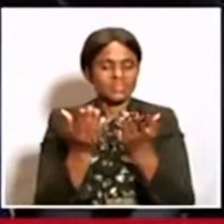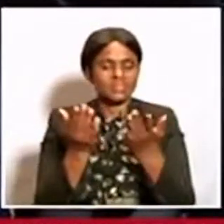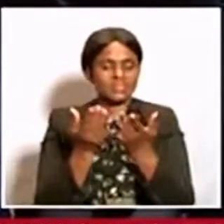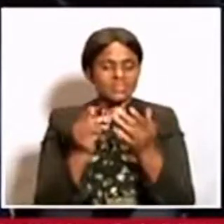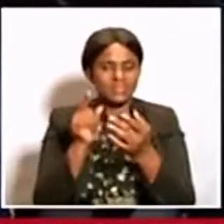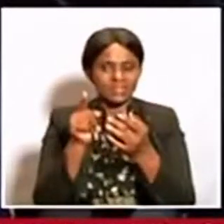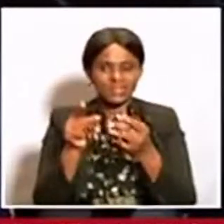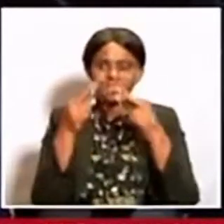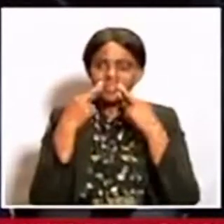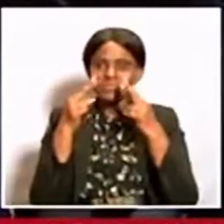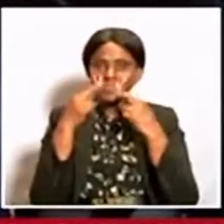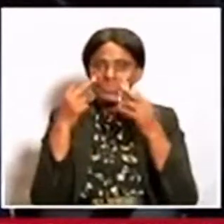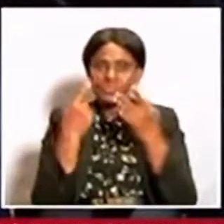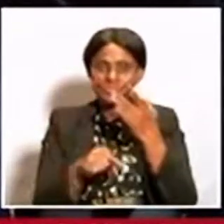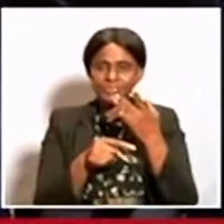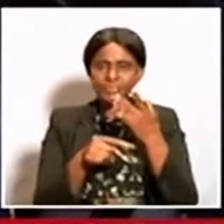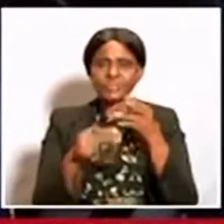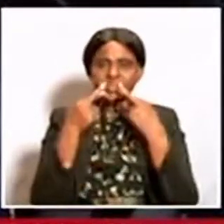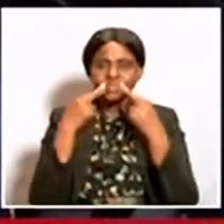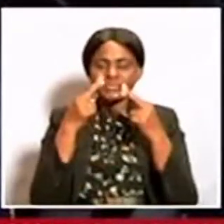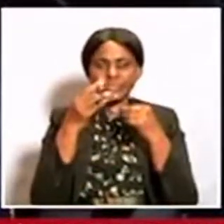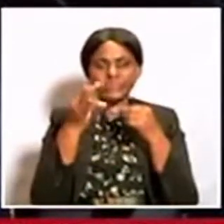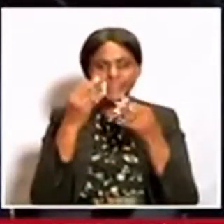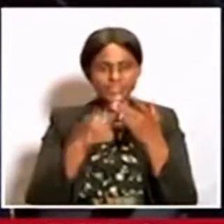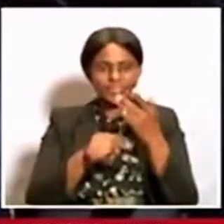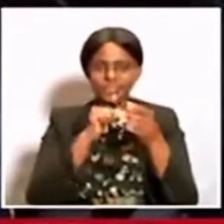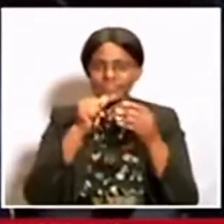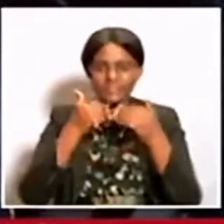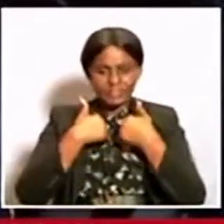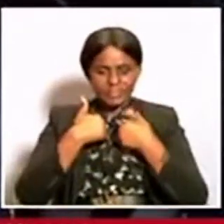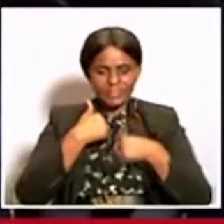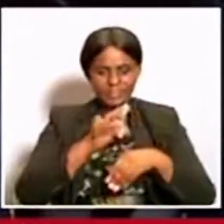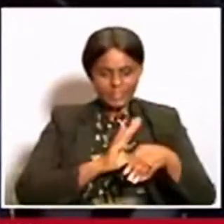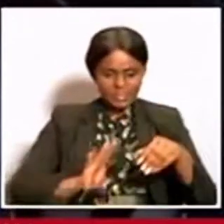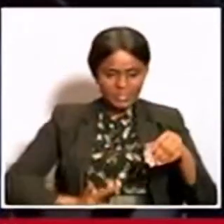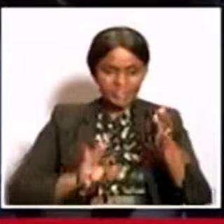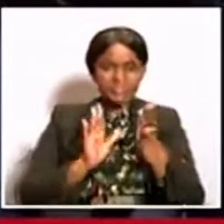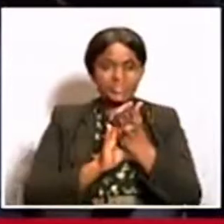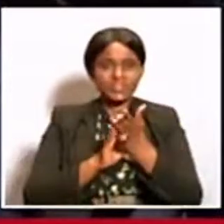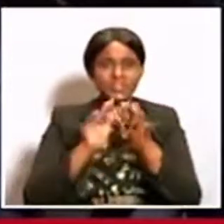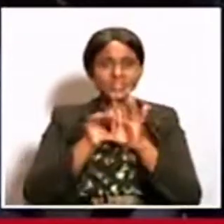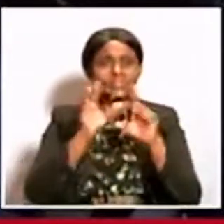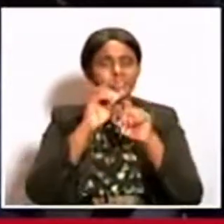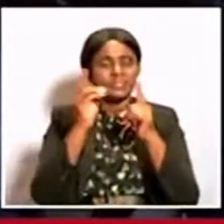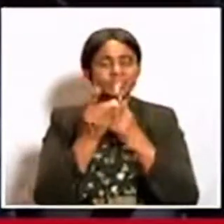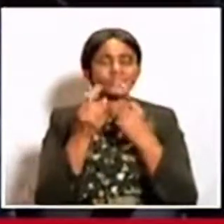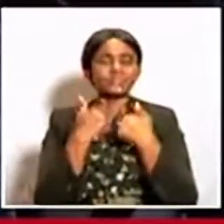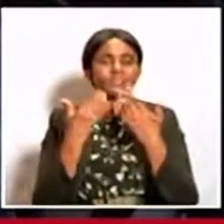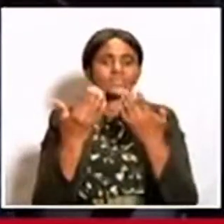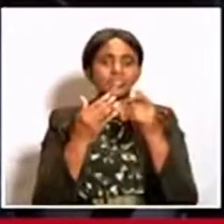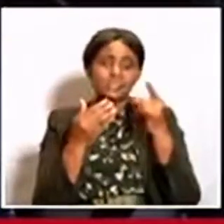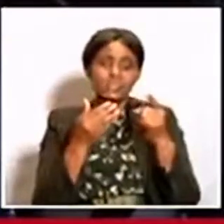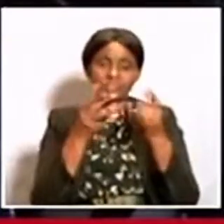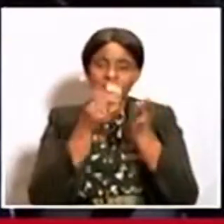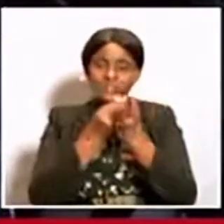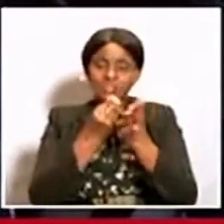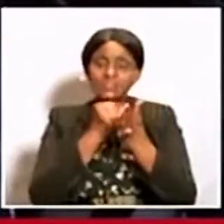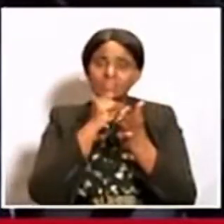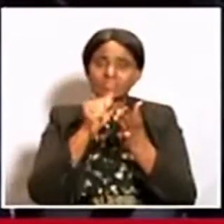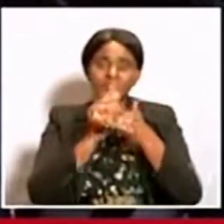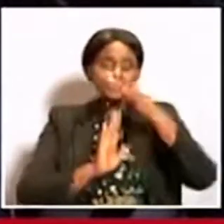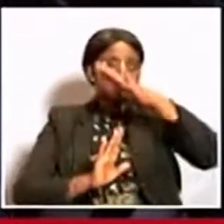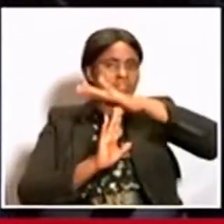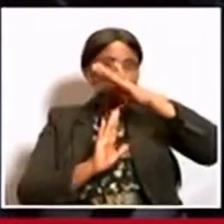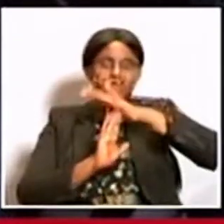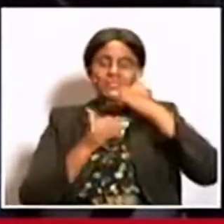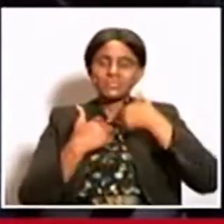is as a result of not having boarding schools in the district. This money does not limit.